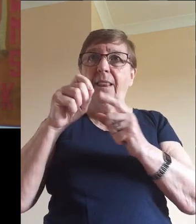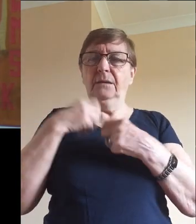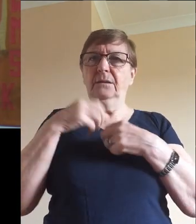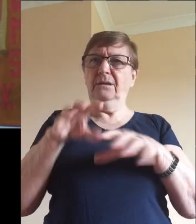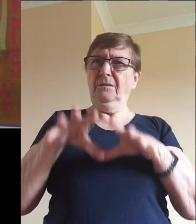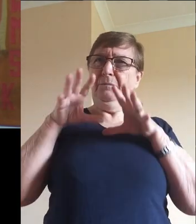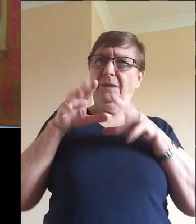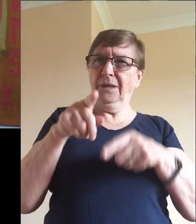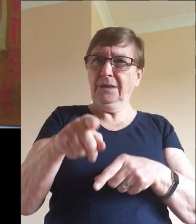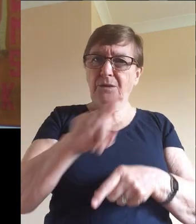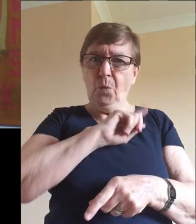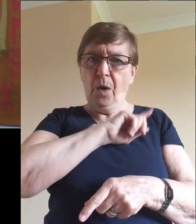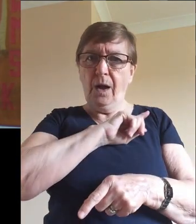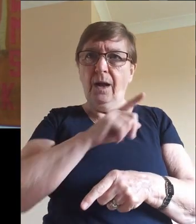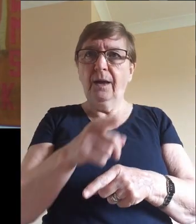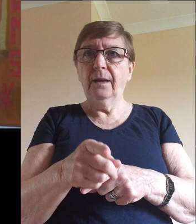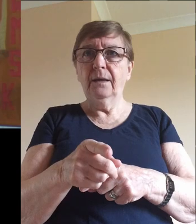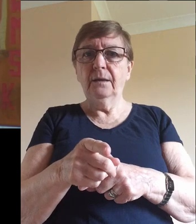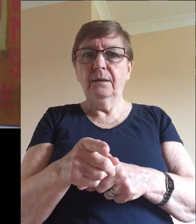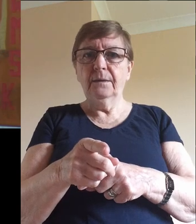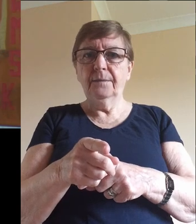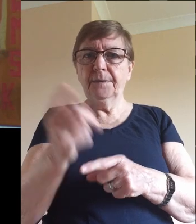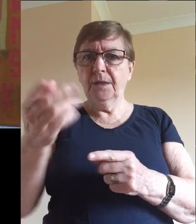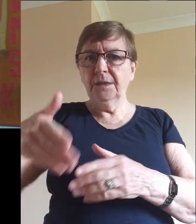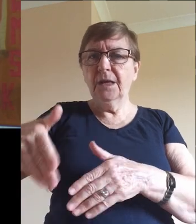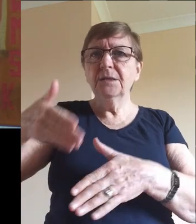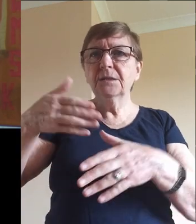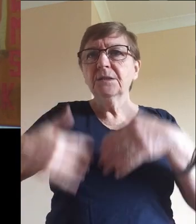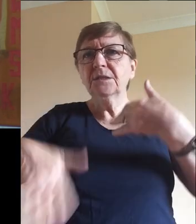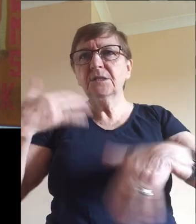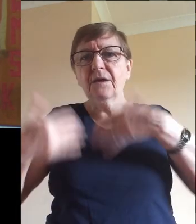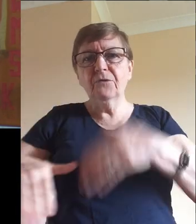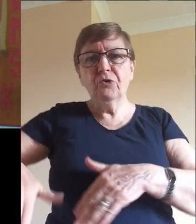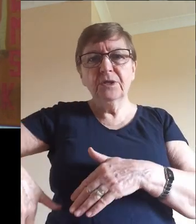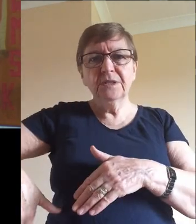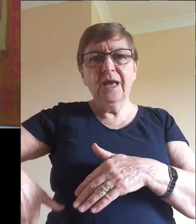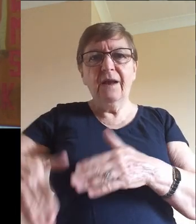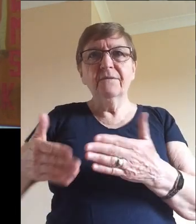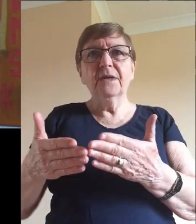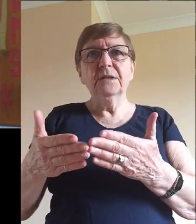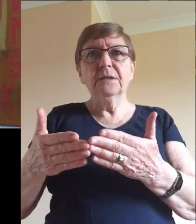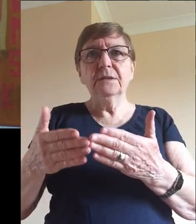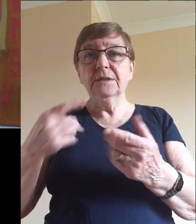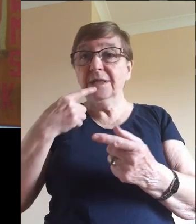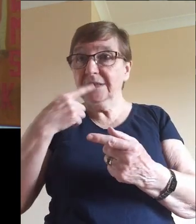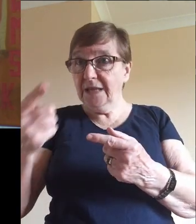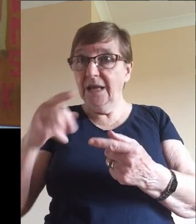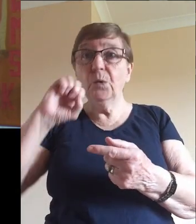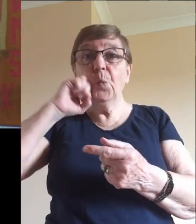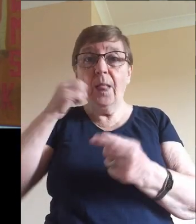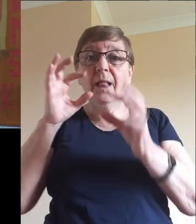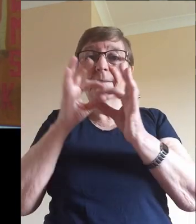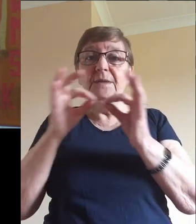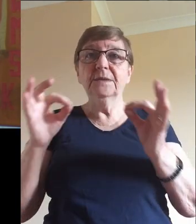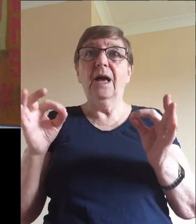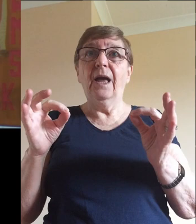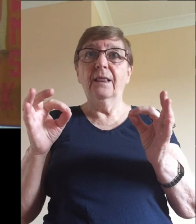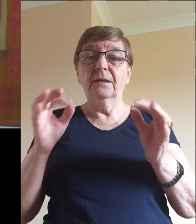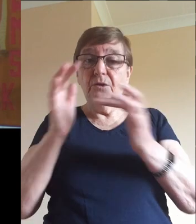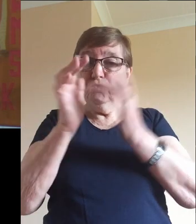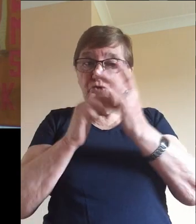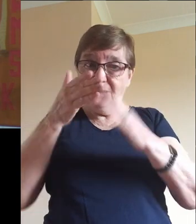And not only was the suffering servant in Isaiah prophesied to be silent, not only did Jesus do that at his